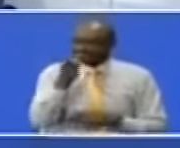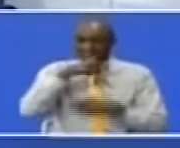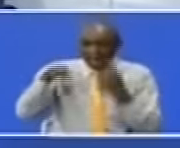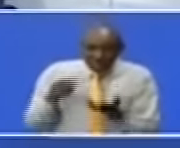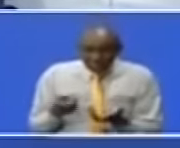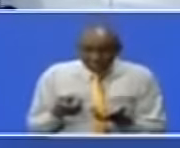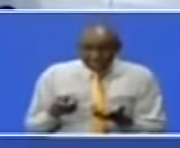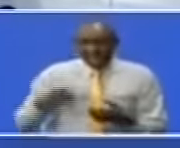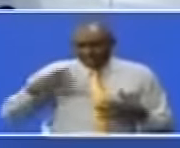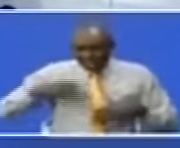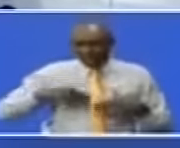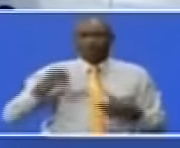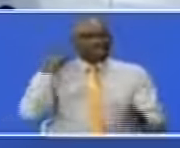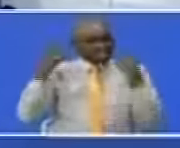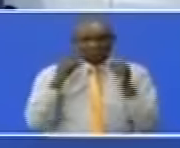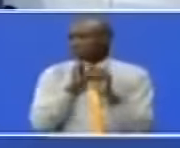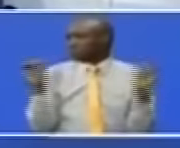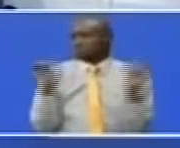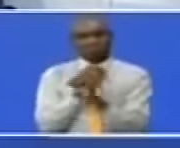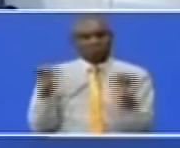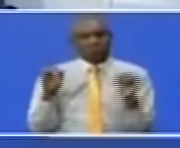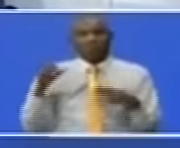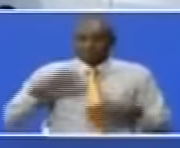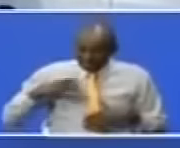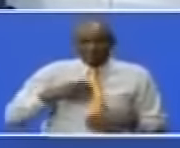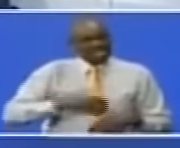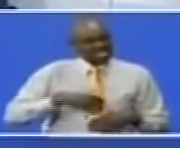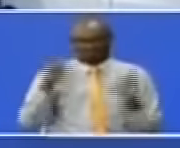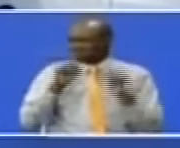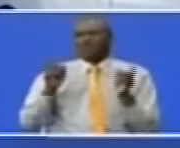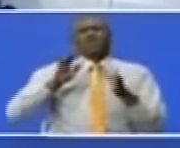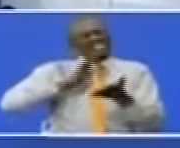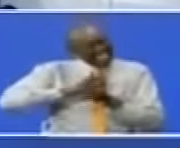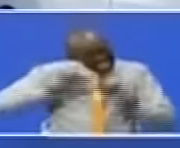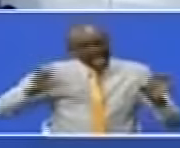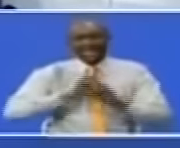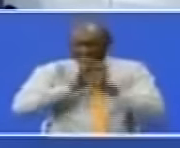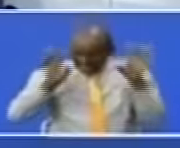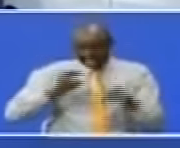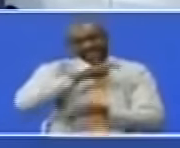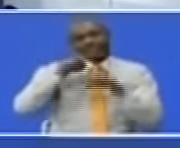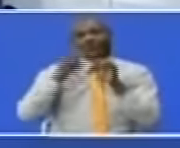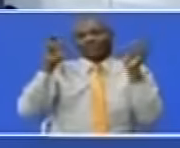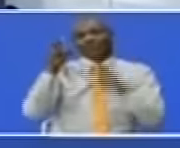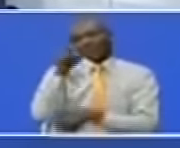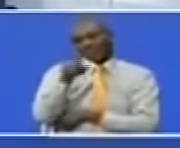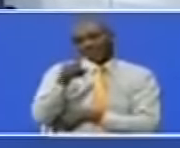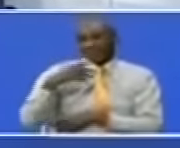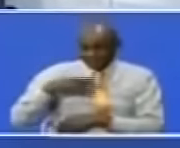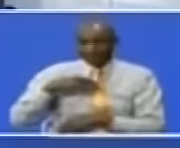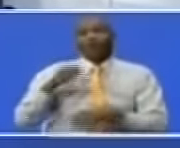the people of Kericho, neither was it about the people of Malindi. It was purely a national issue, a preparation